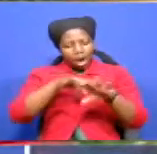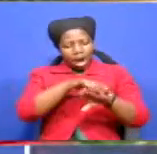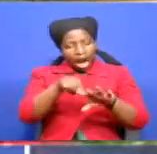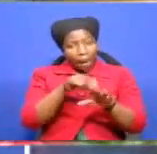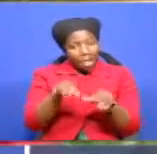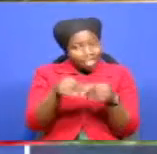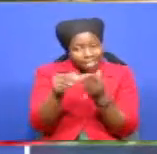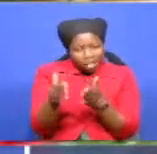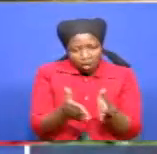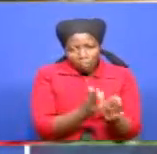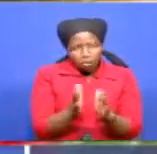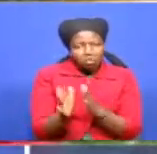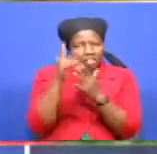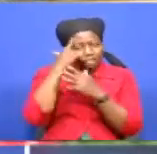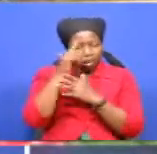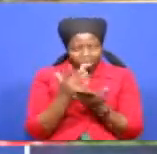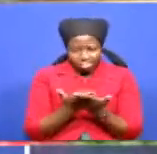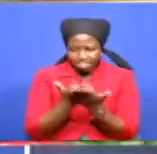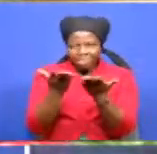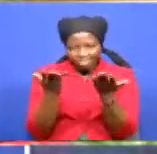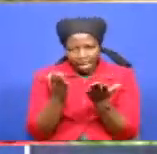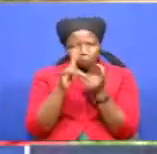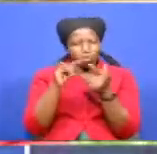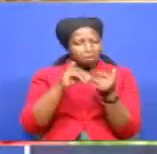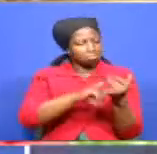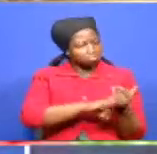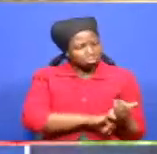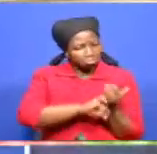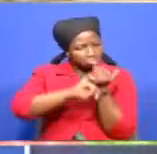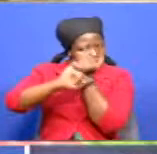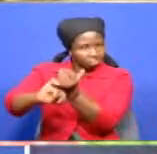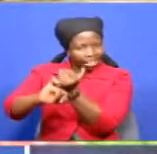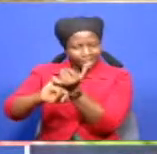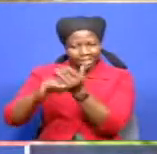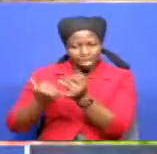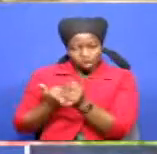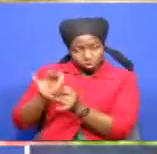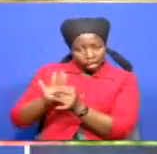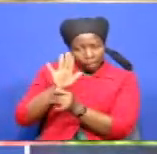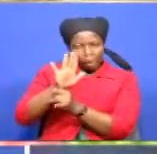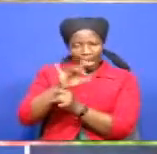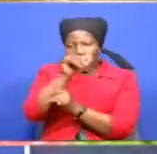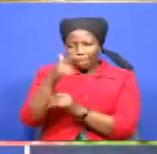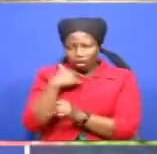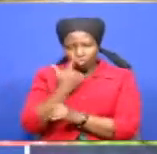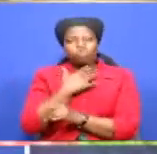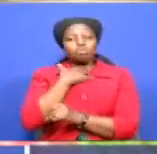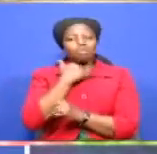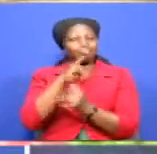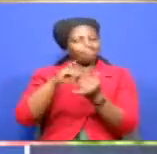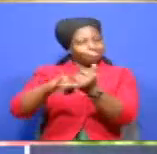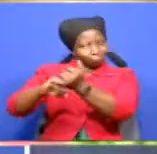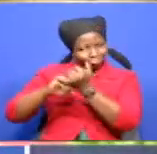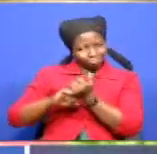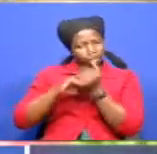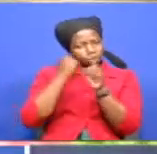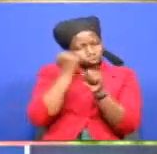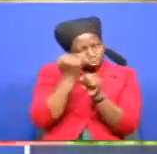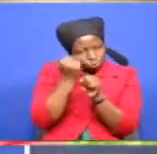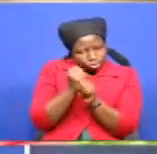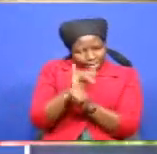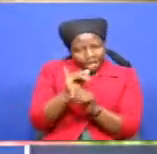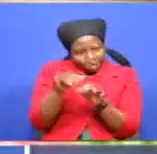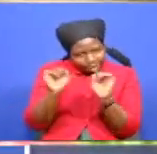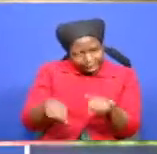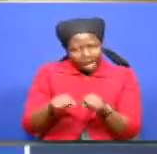gives an opportunity for them to marry off their daughters, and those who want to cut them can do it silently